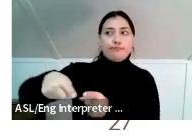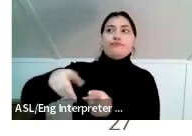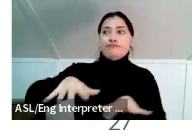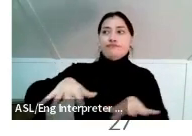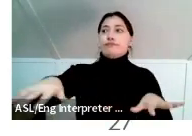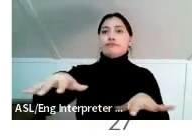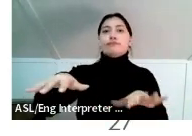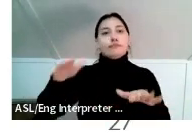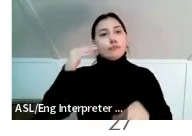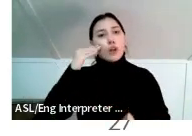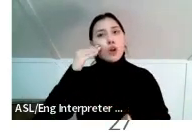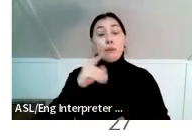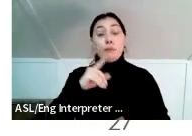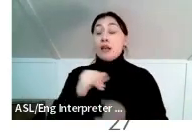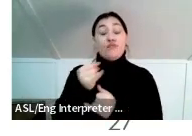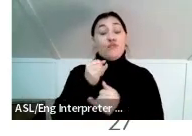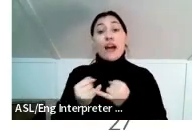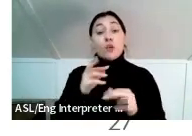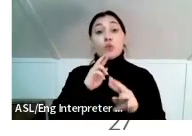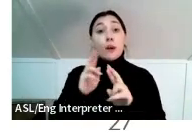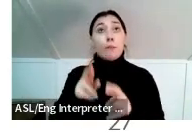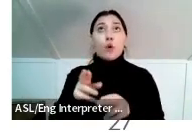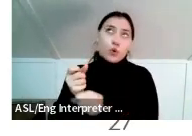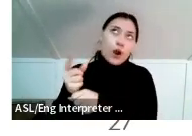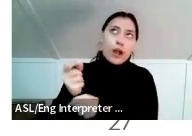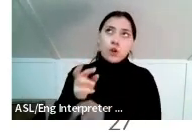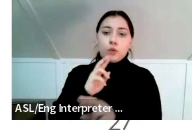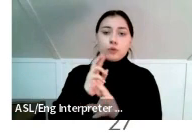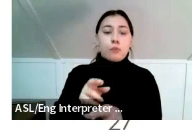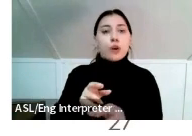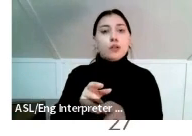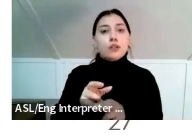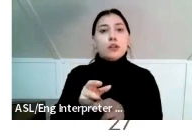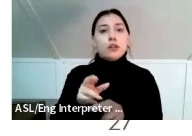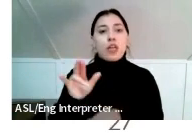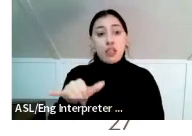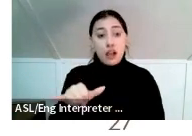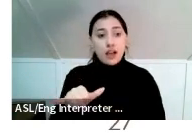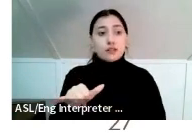the final report, or the annual report,